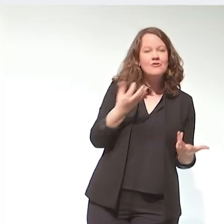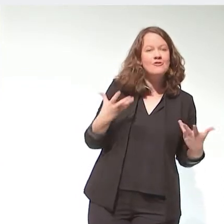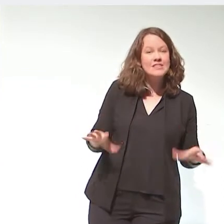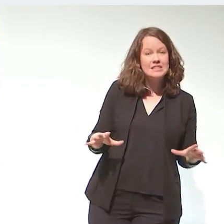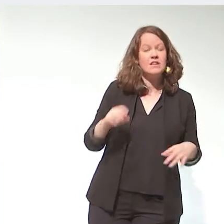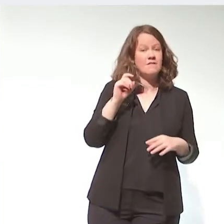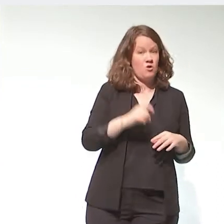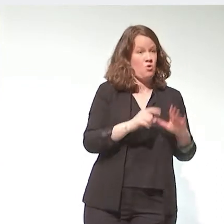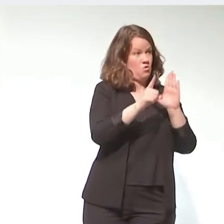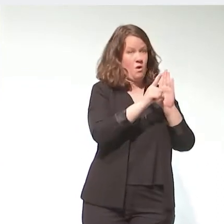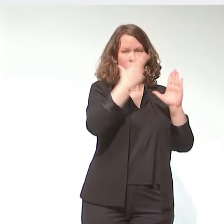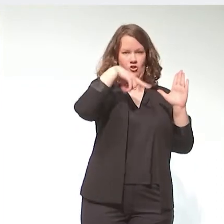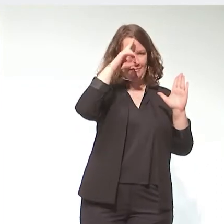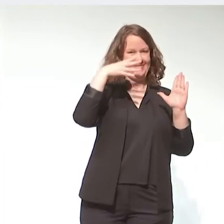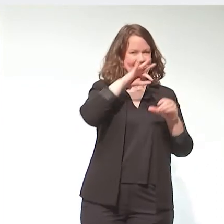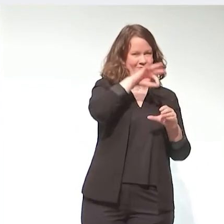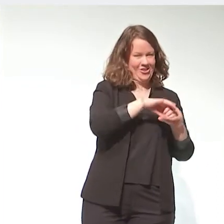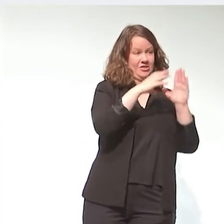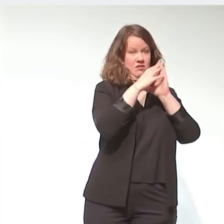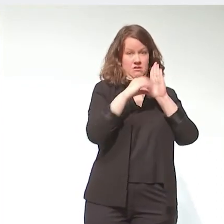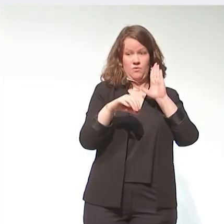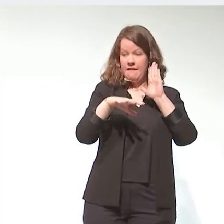It's a bit,